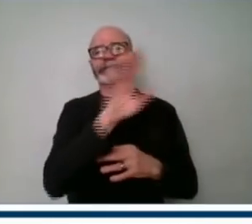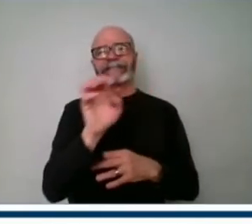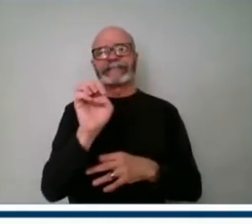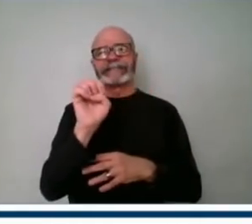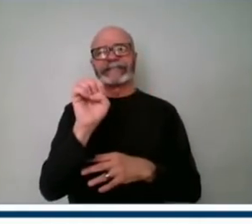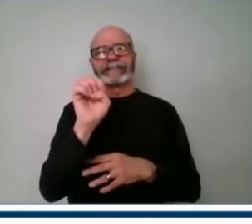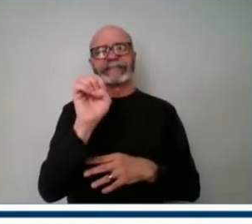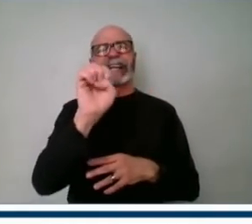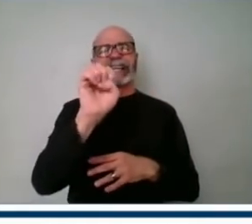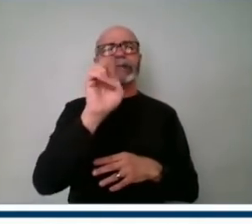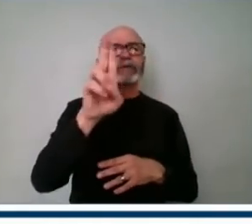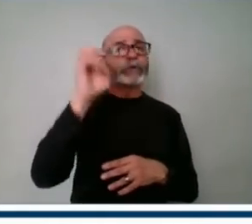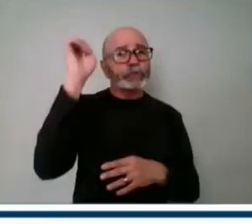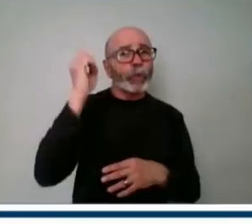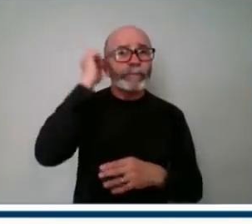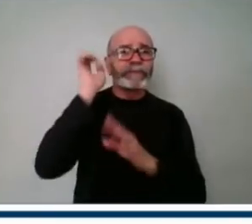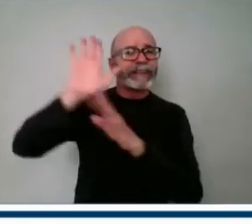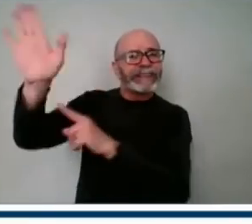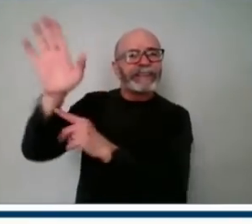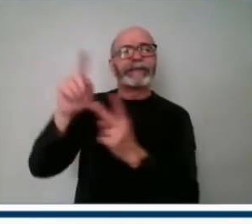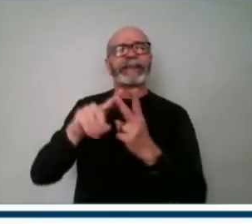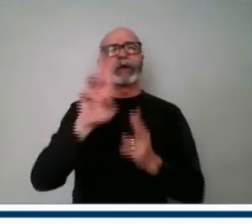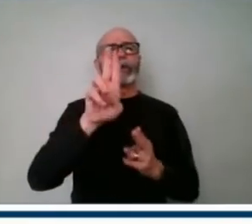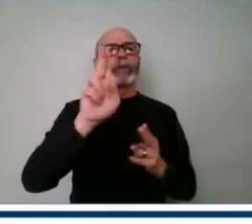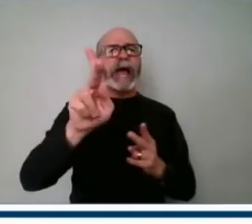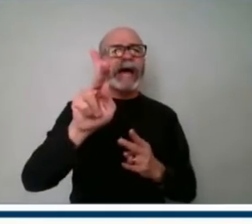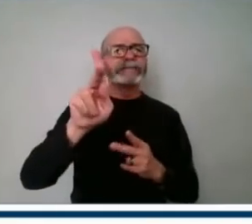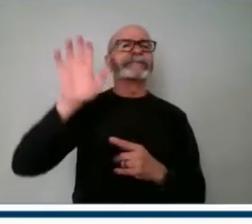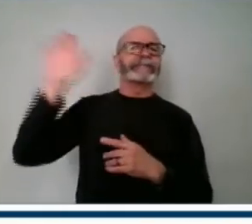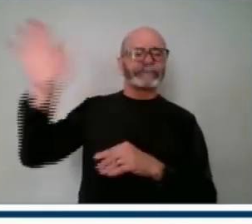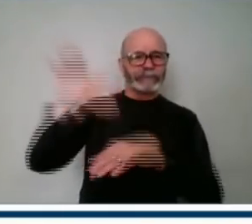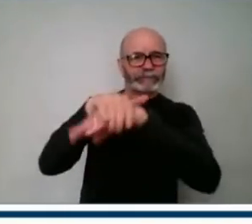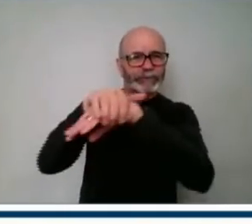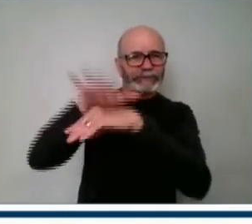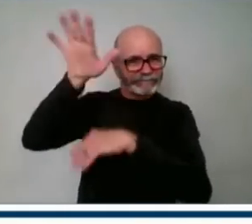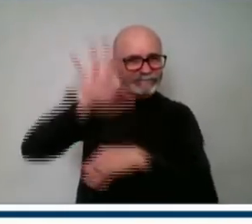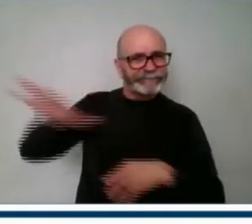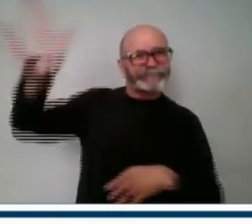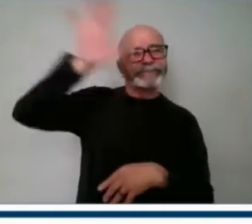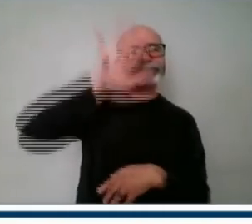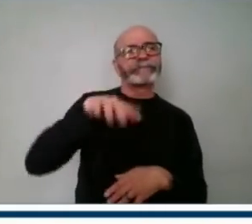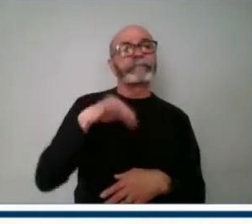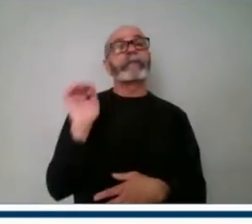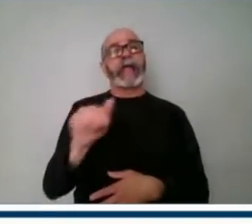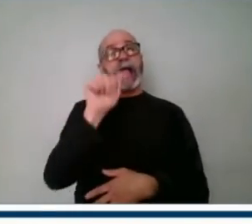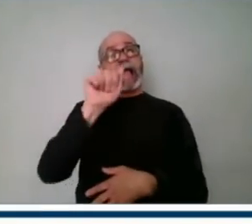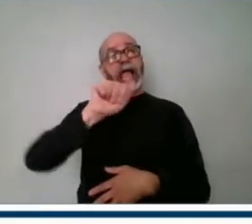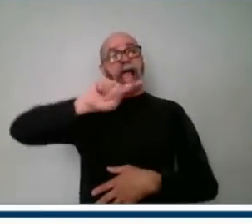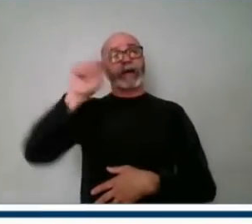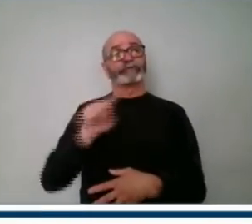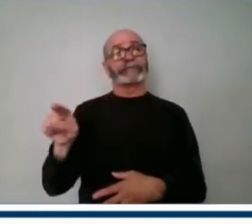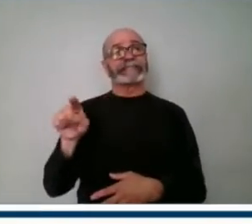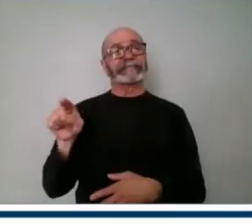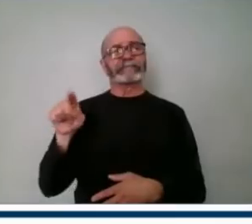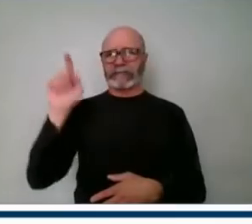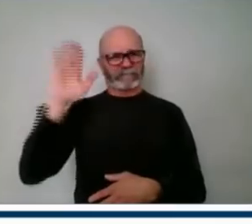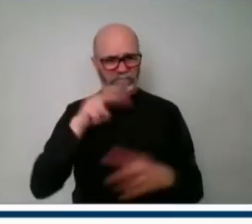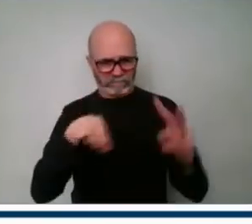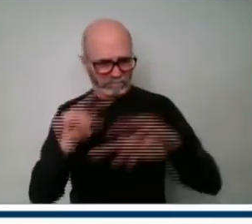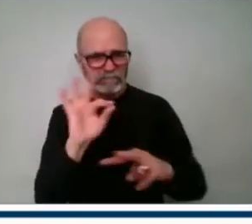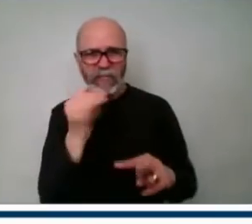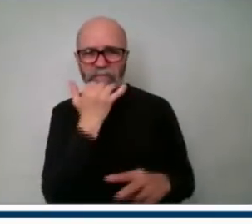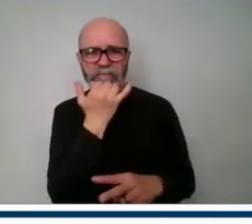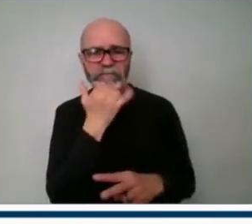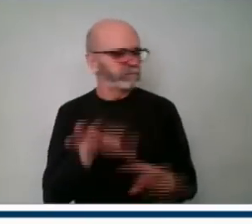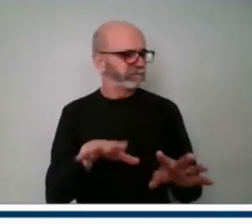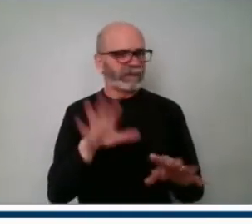that the benefits of getting the AstraZeneca vaccine outweigh the risks associated with these rare adverse events that are being seen. And